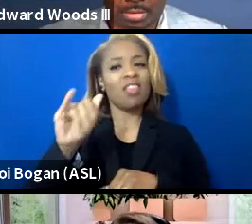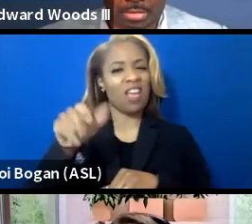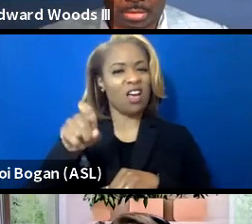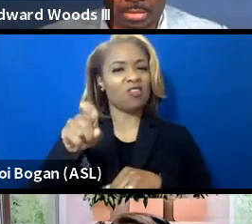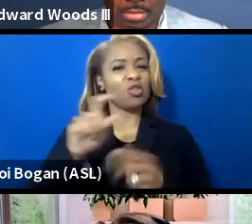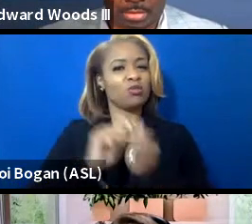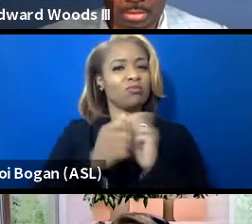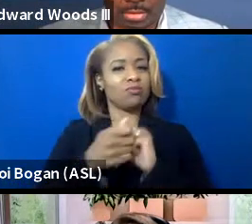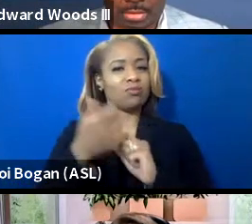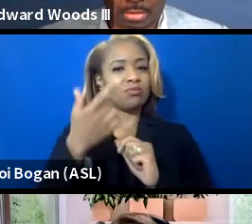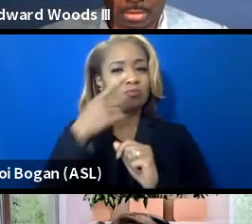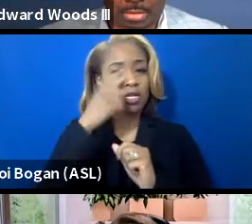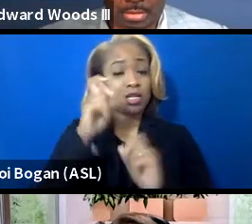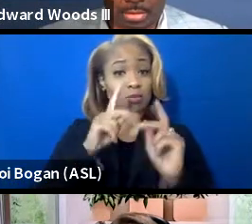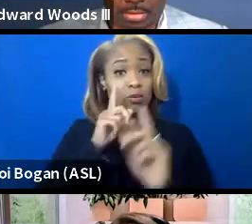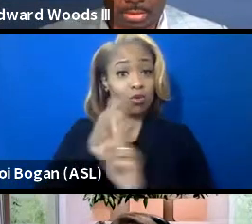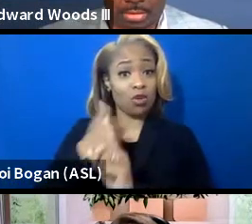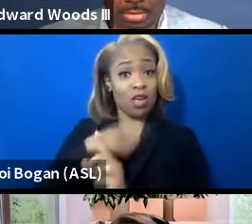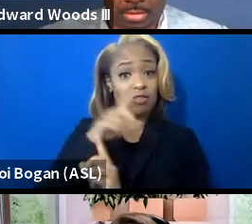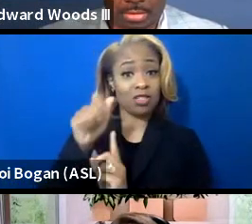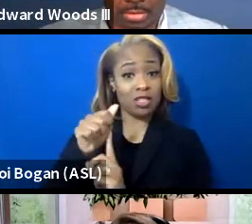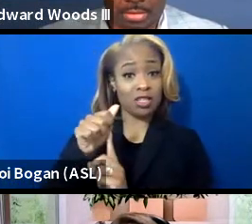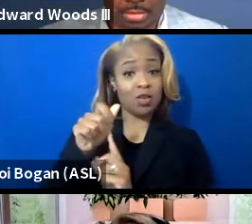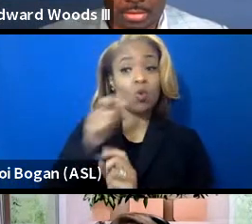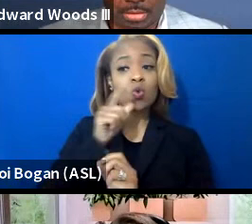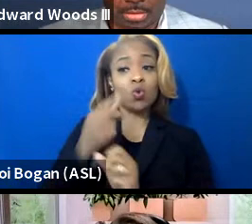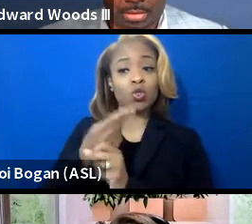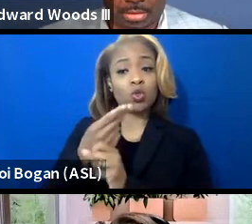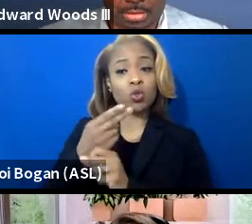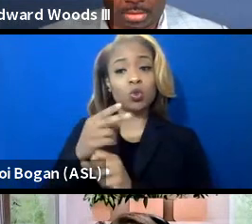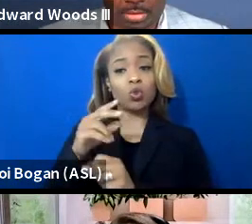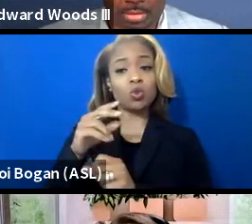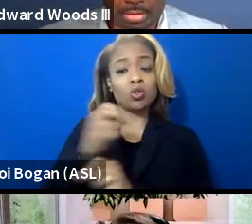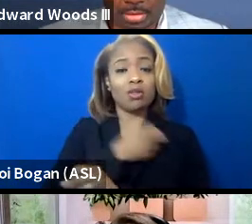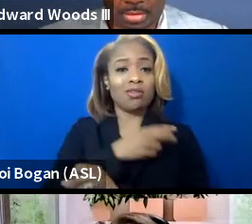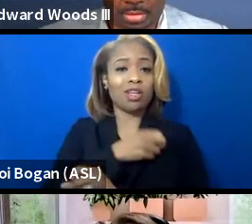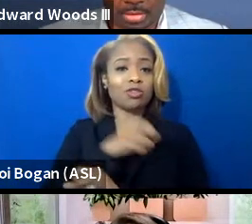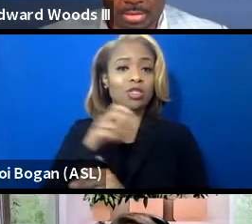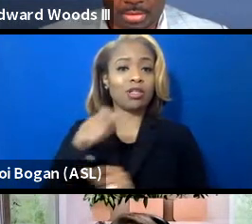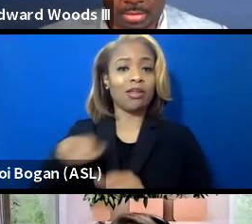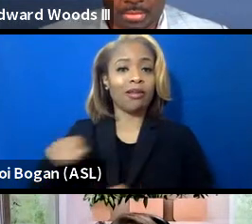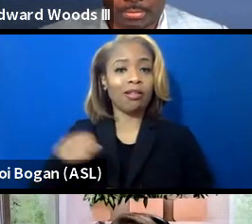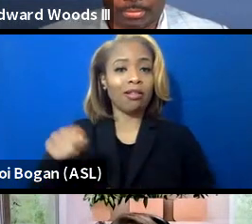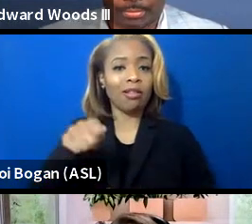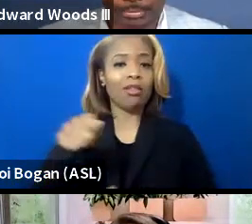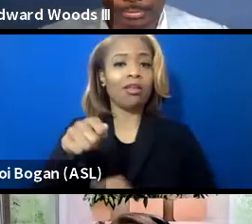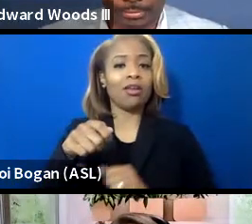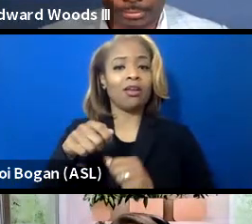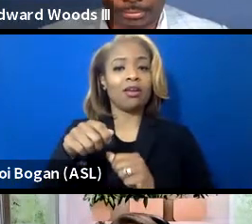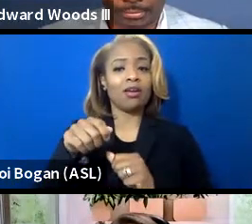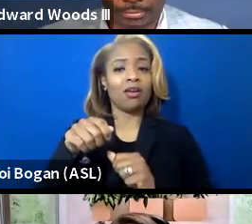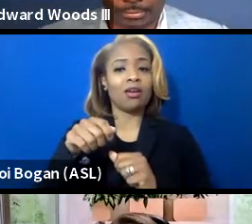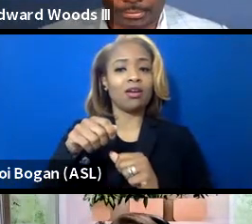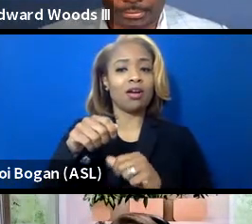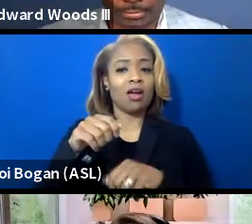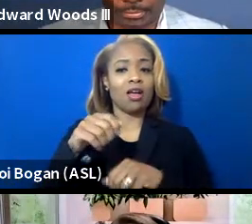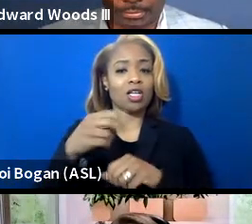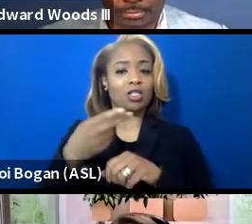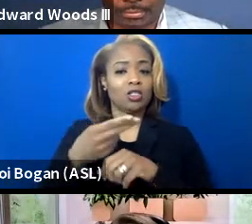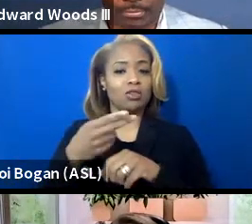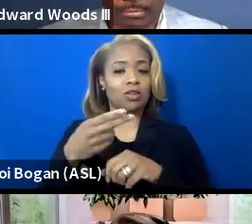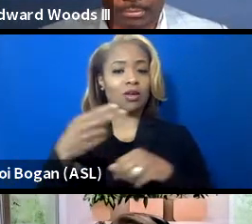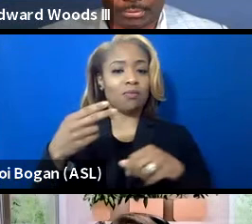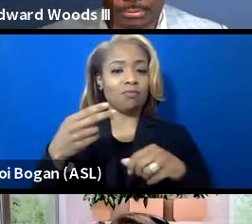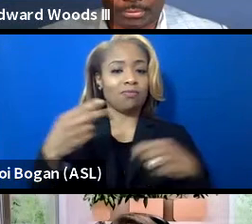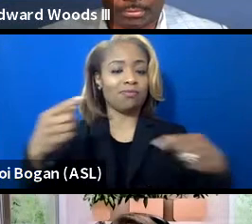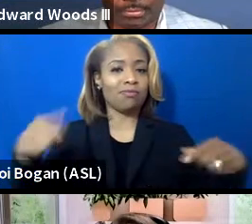motorized mobility devices that can be used on sidewalks. or if a person who is using